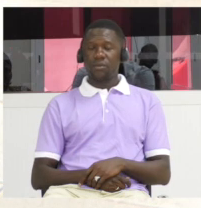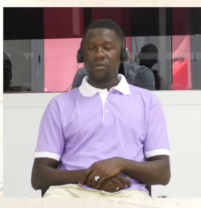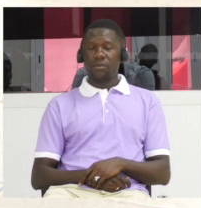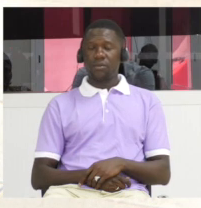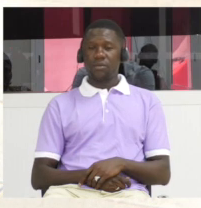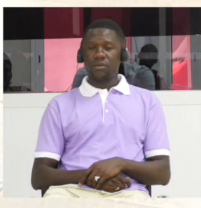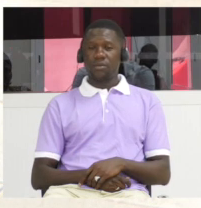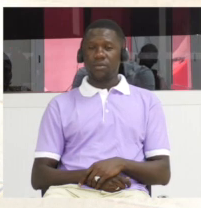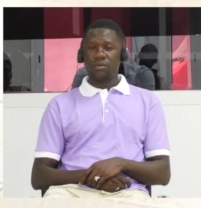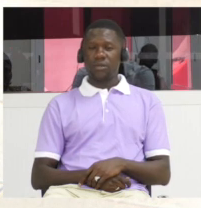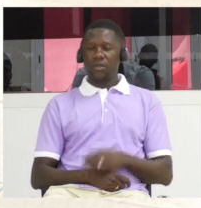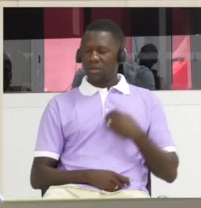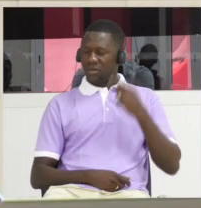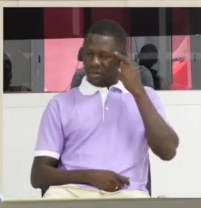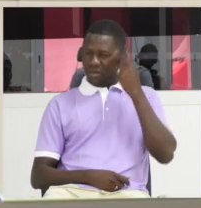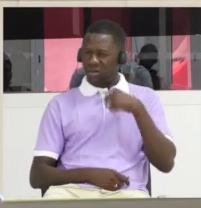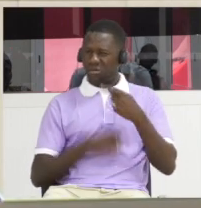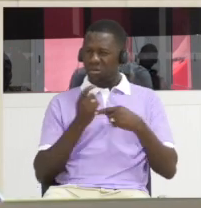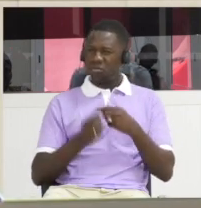officers. And